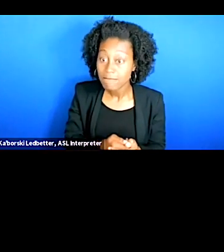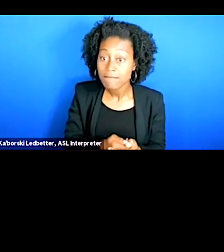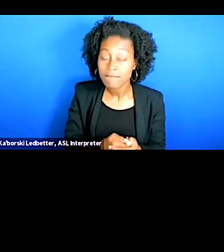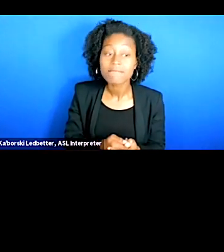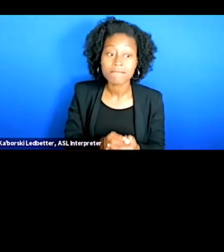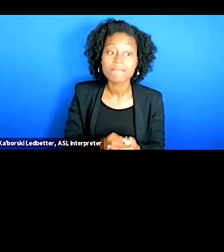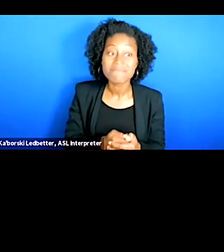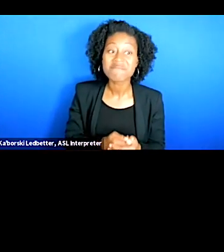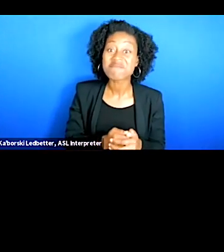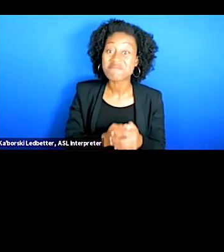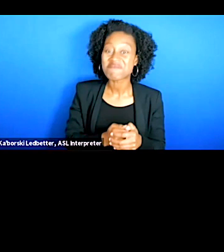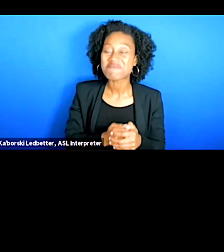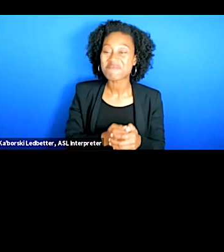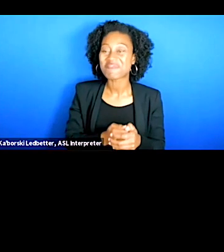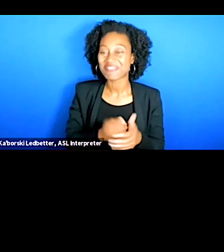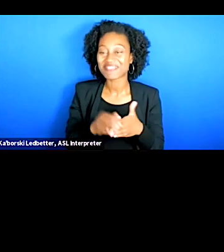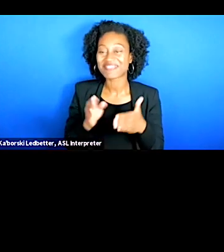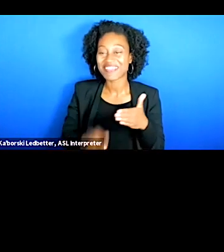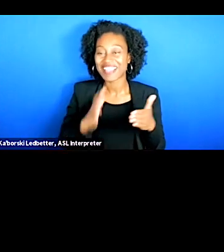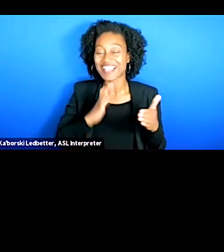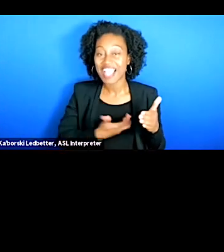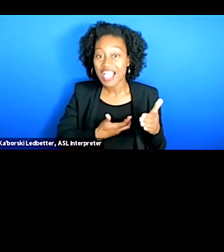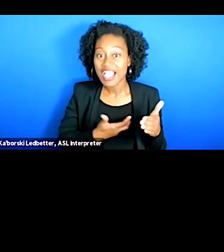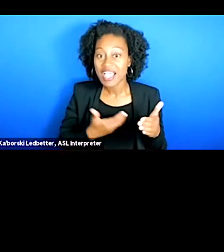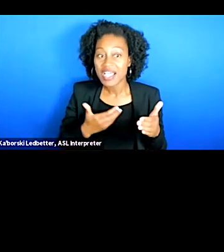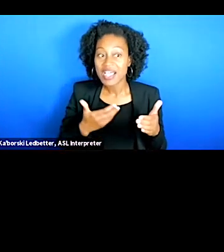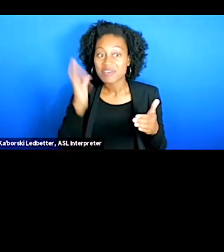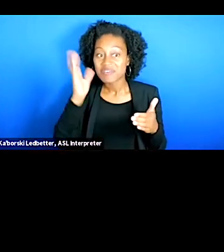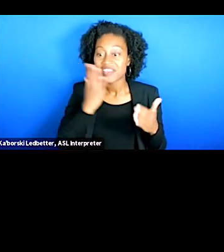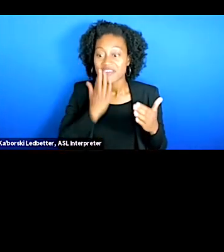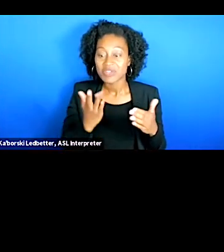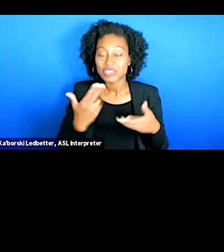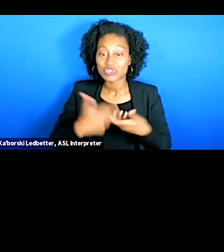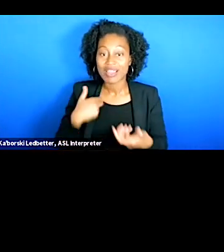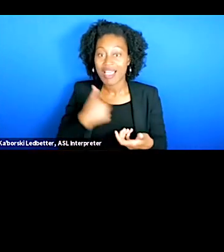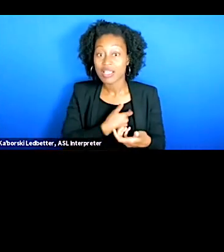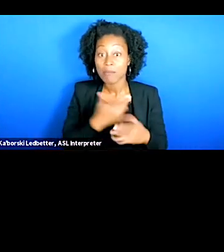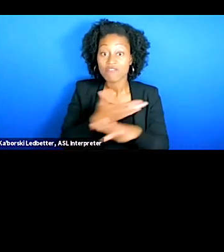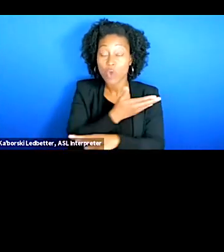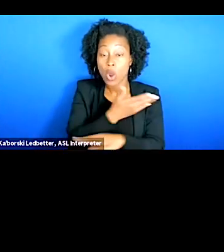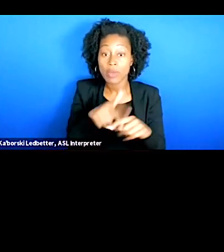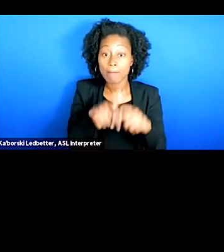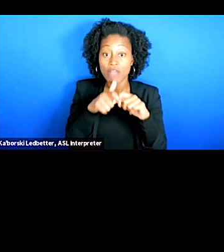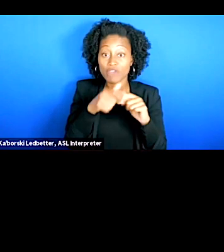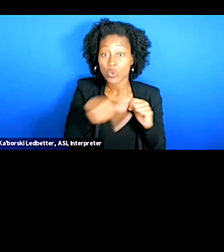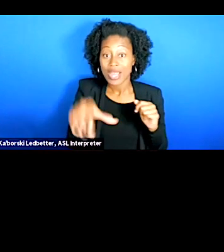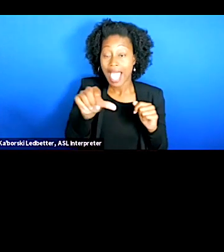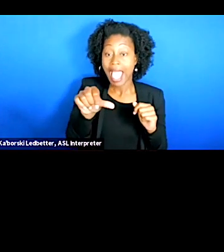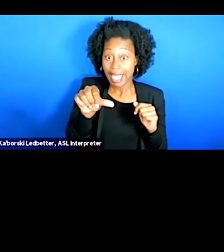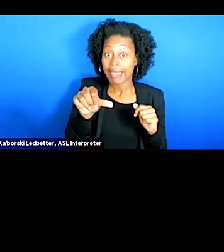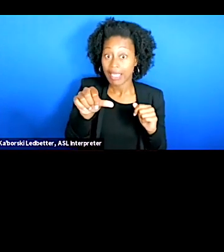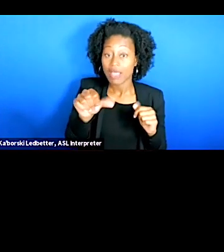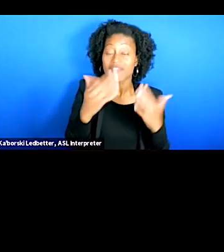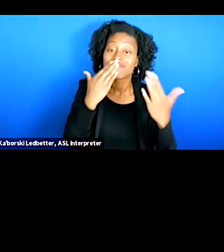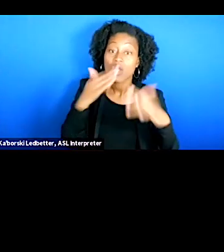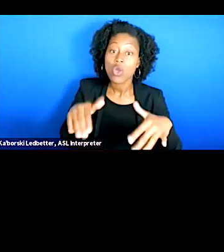So we have arrived at the end of our presentation. Thank you all for attending our webinar. Before we pause for Q&A, we want to thank our